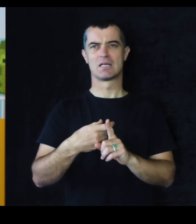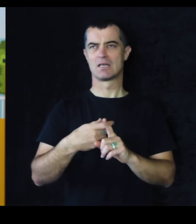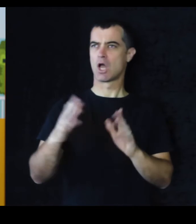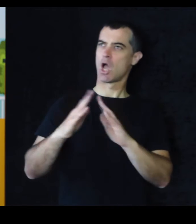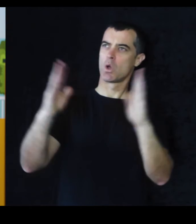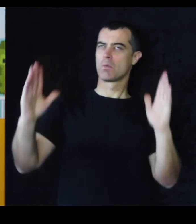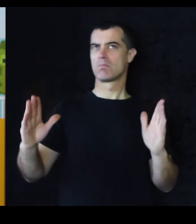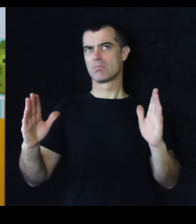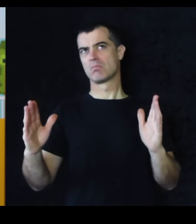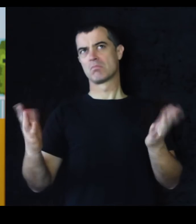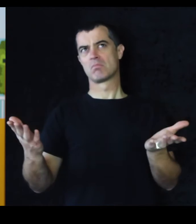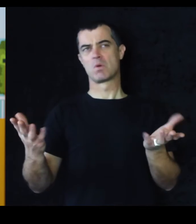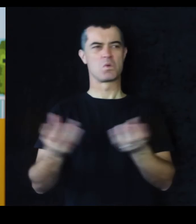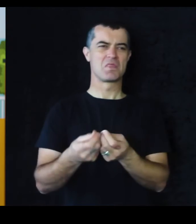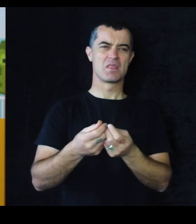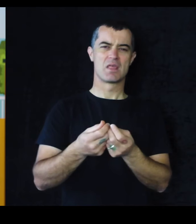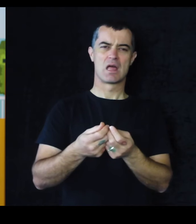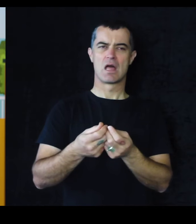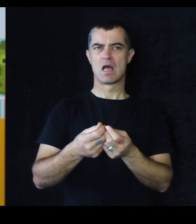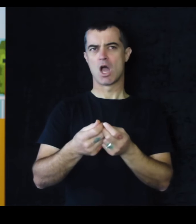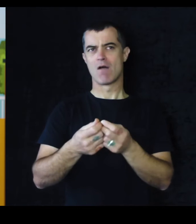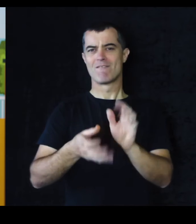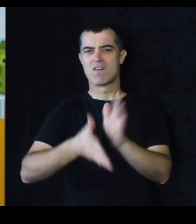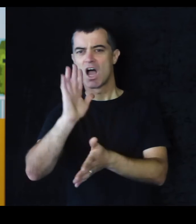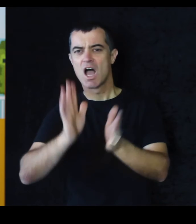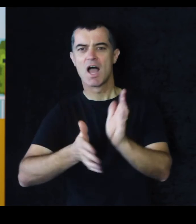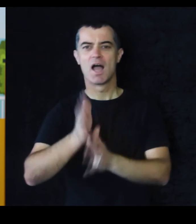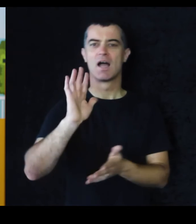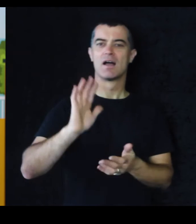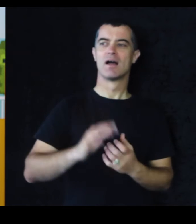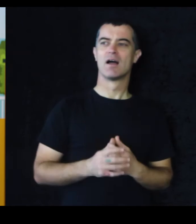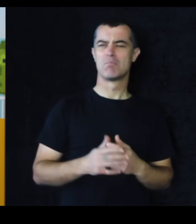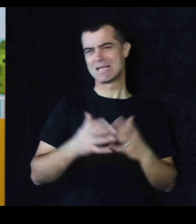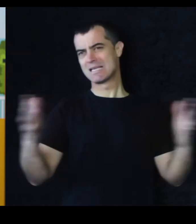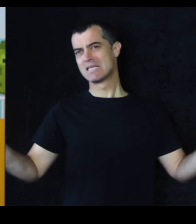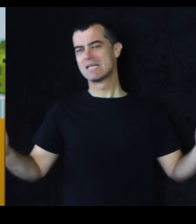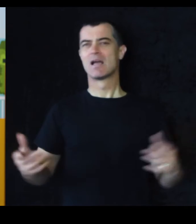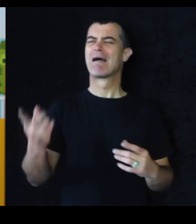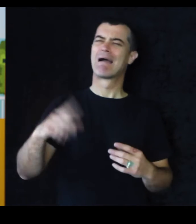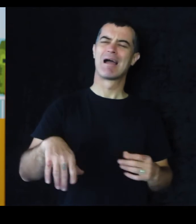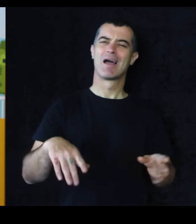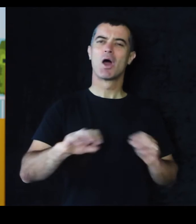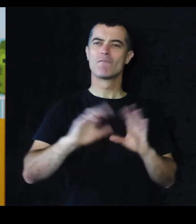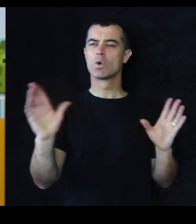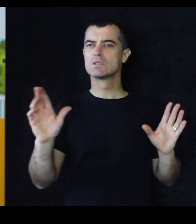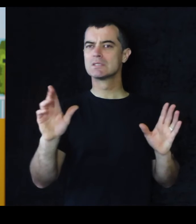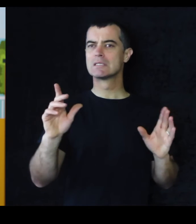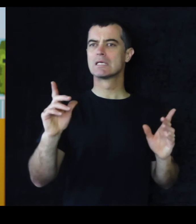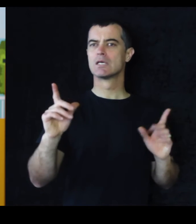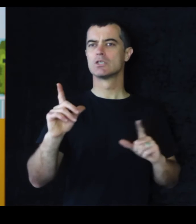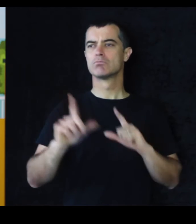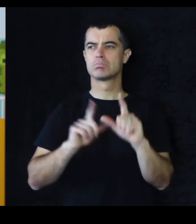structured home, with a large open fire, and of course the ability to get to and from